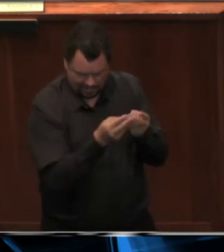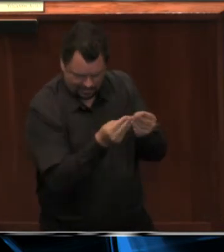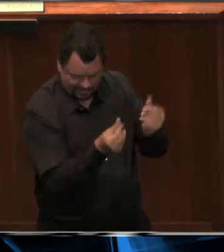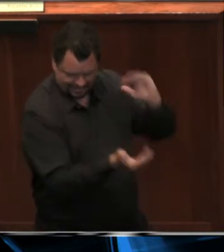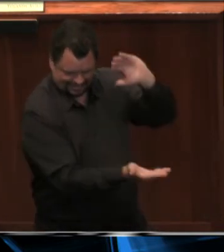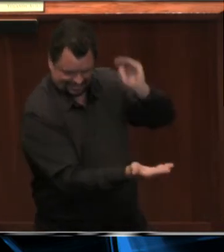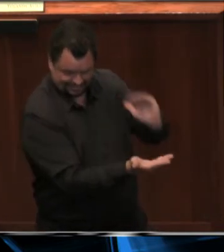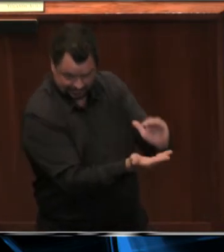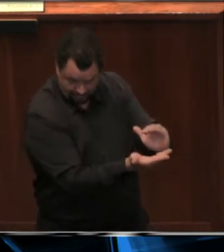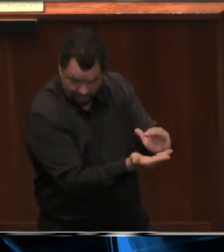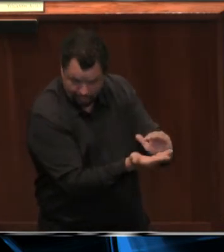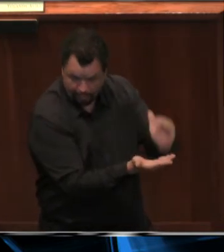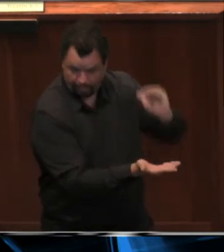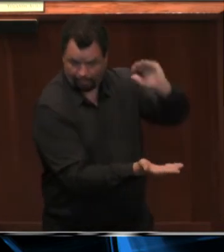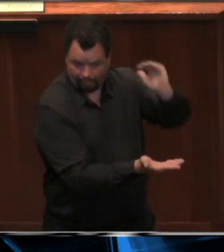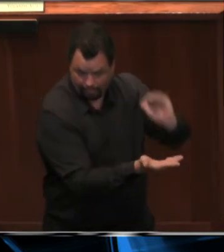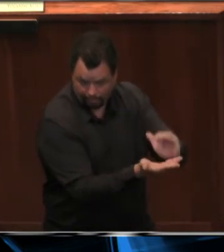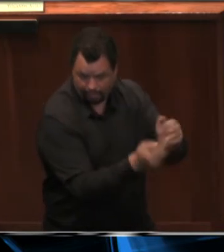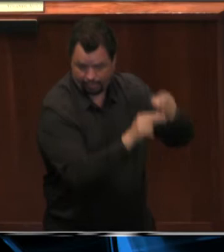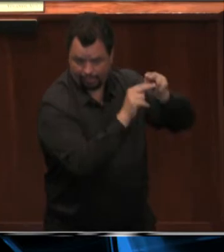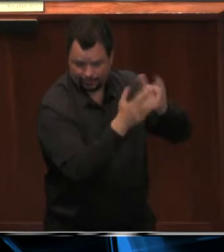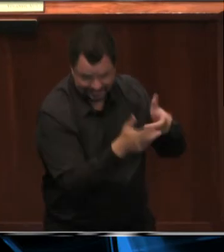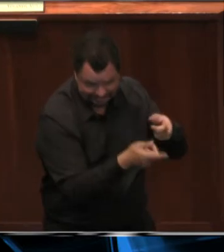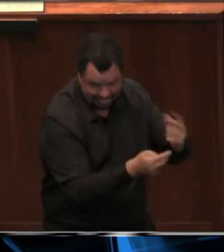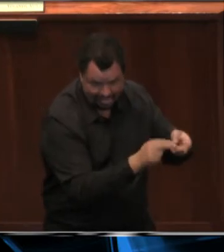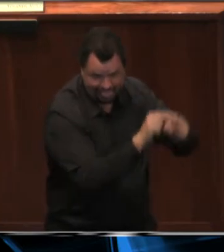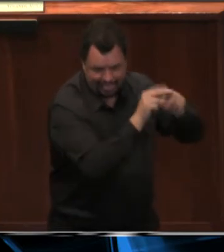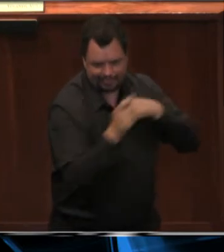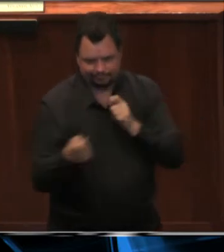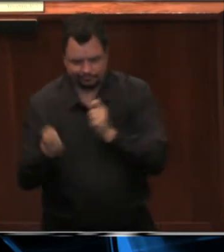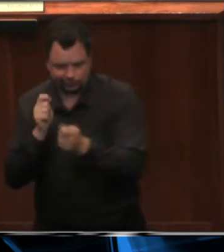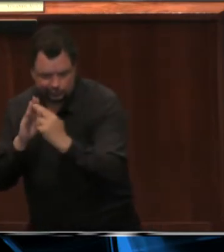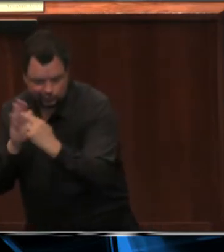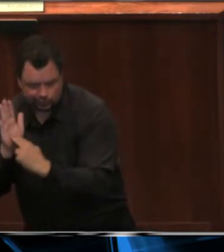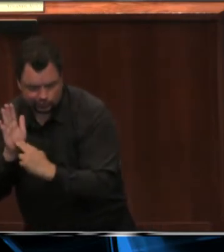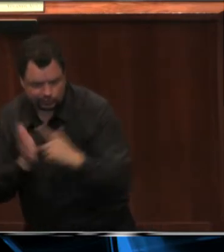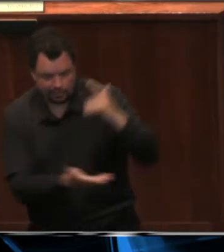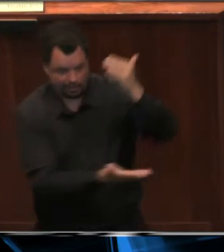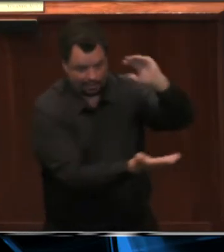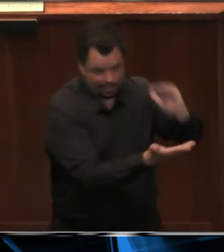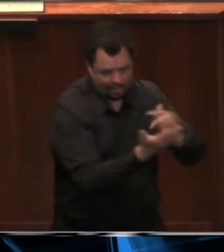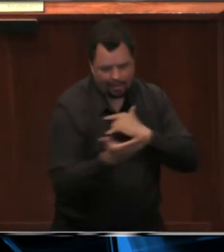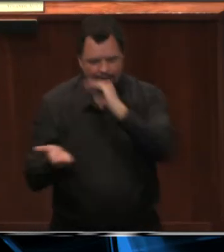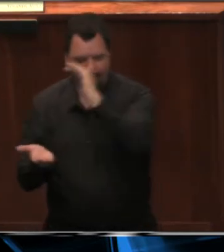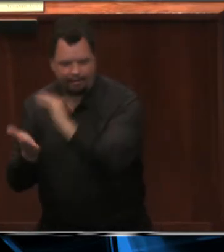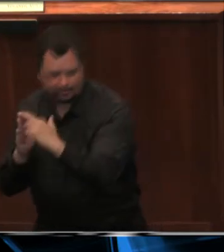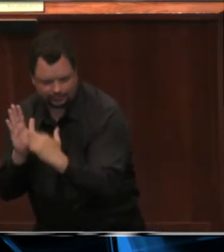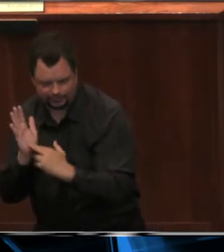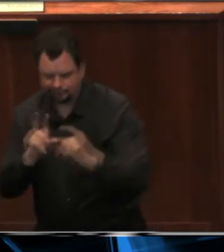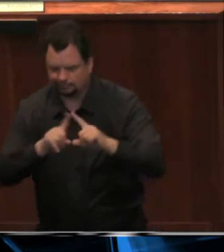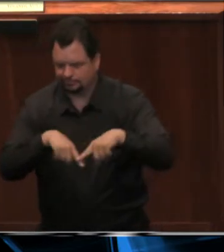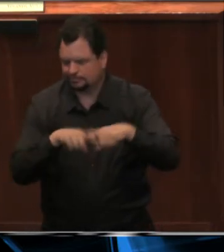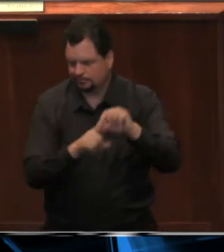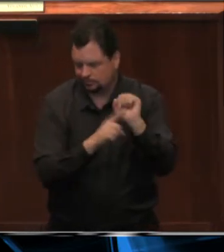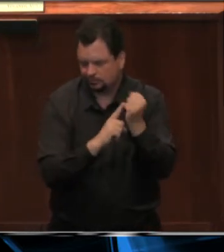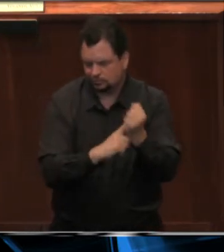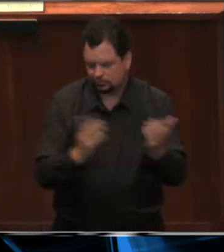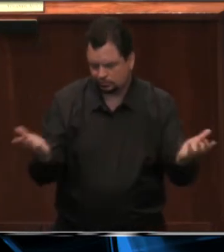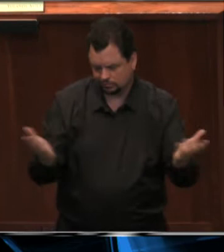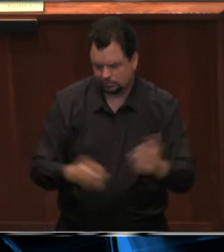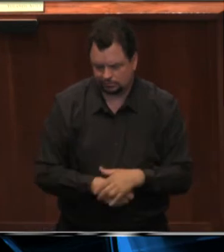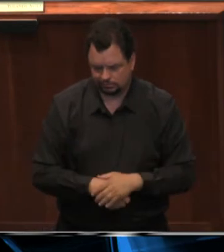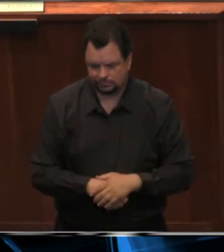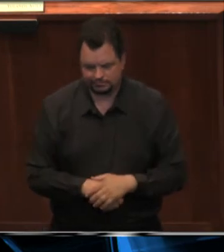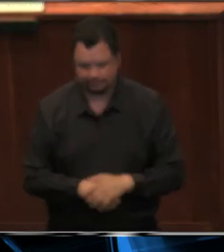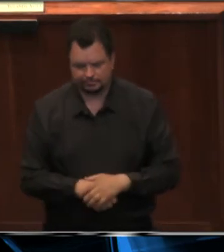any recommendations or changes that may be needed to our plans for the community. if we are not